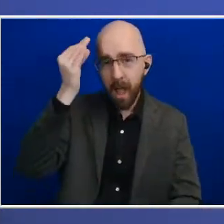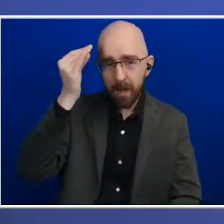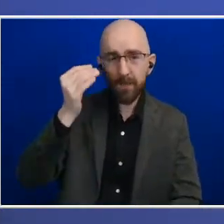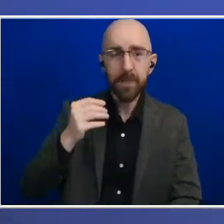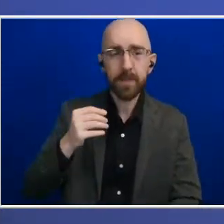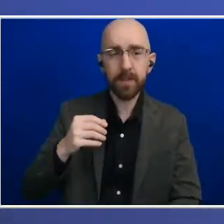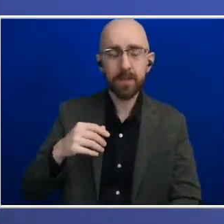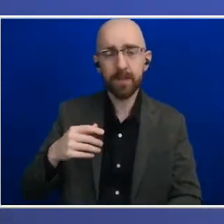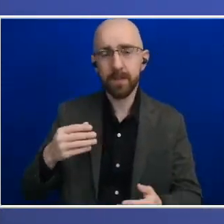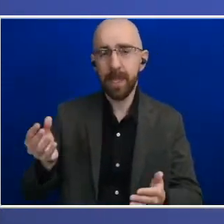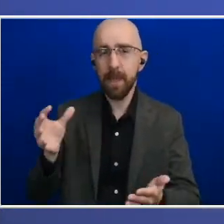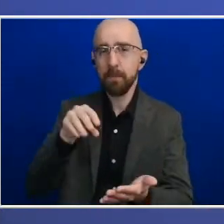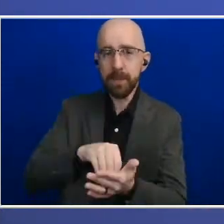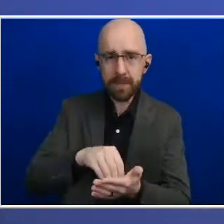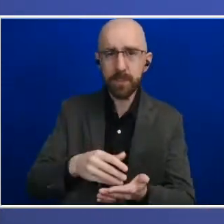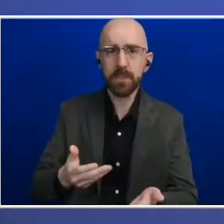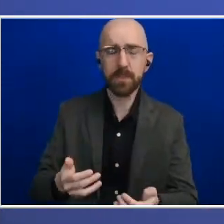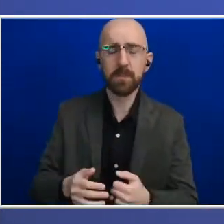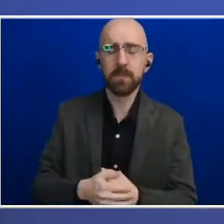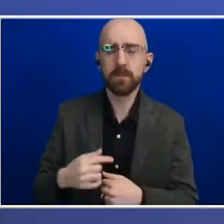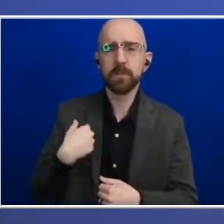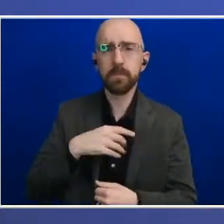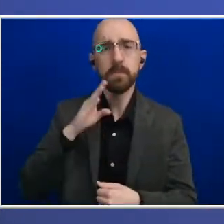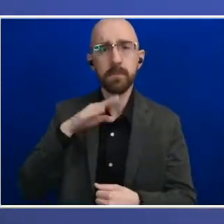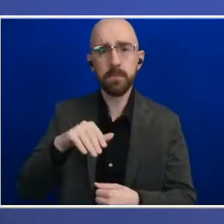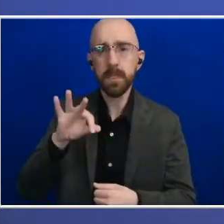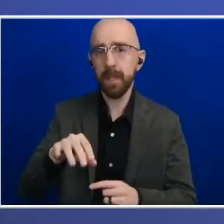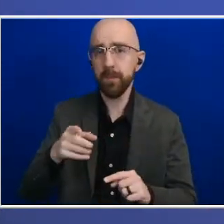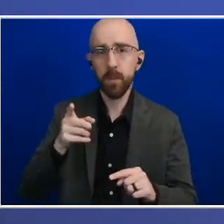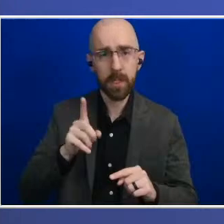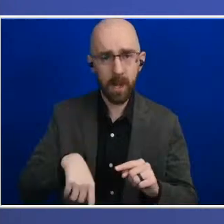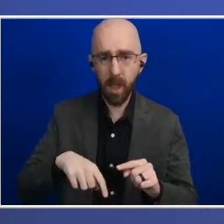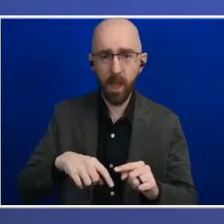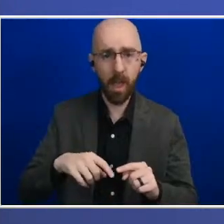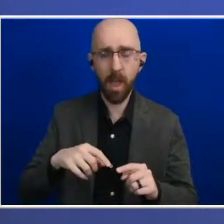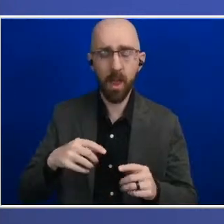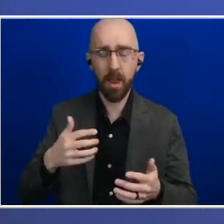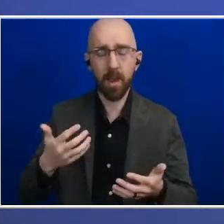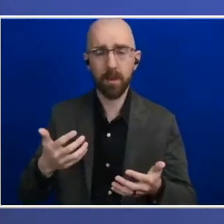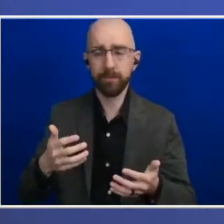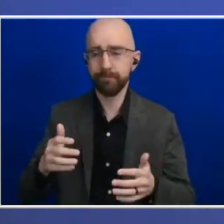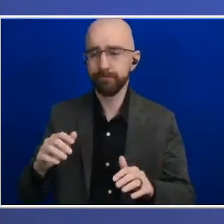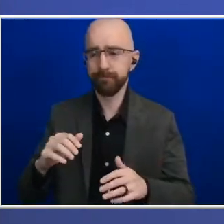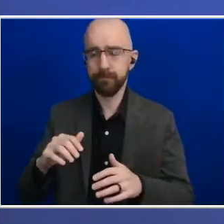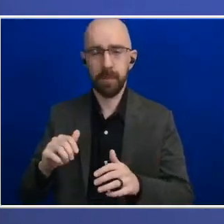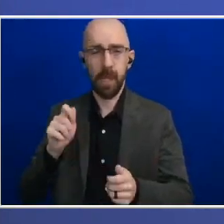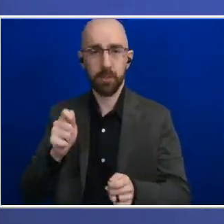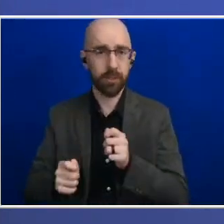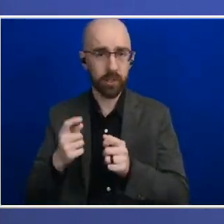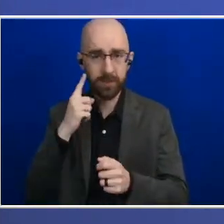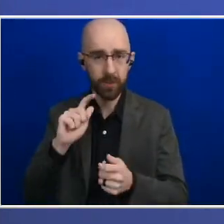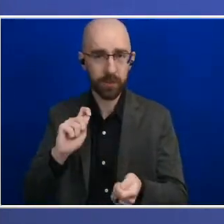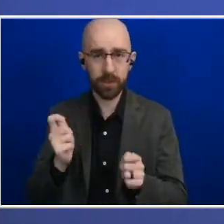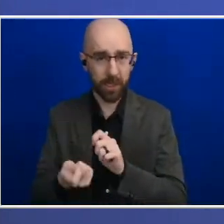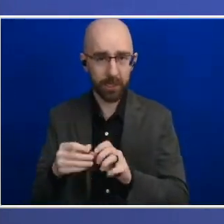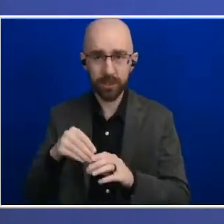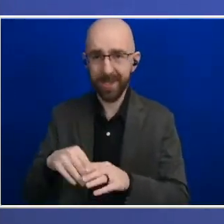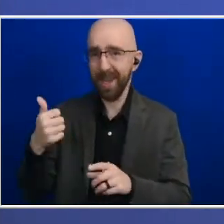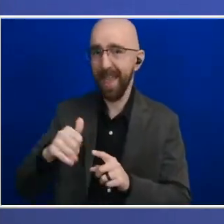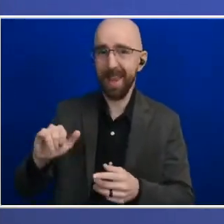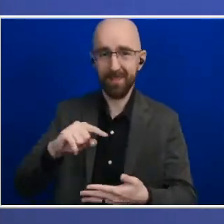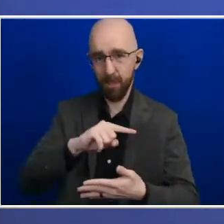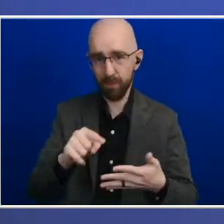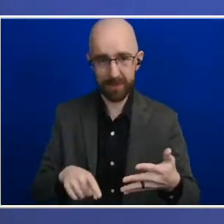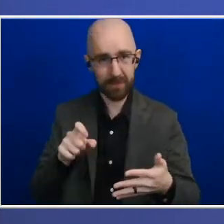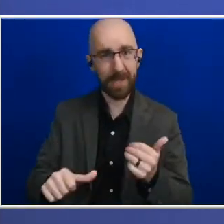superimposition. And we know that if you cannot compensate for changes in any one of those, then and need assistance, you likely